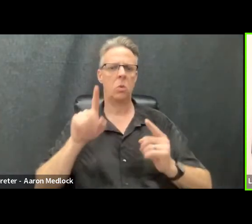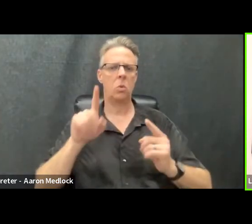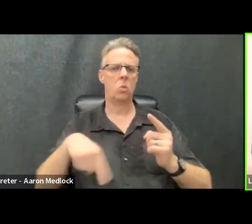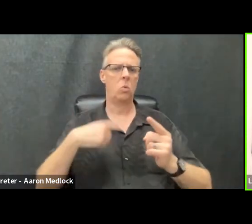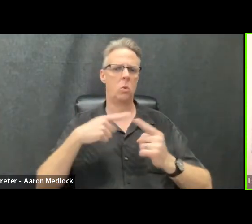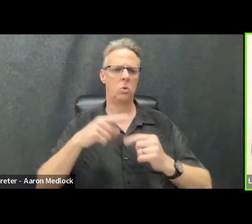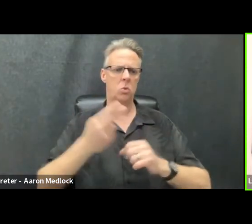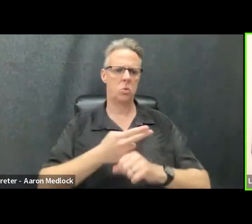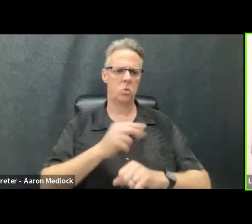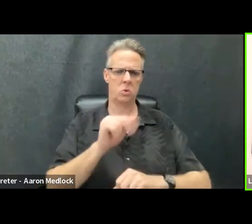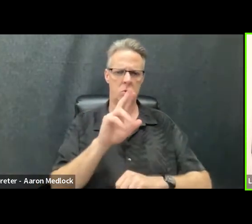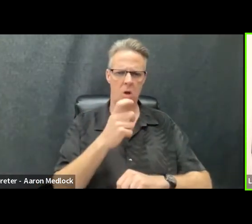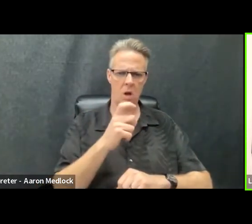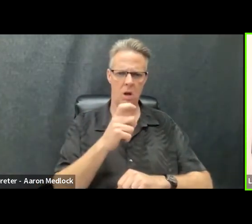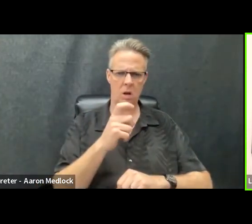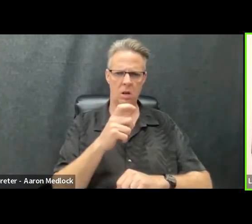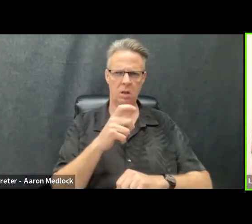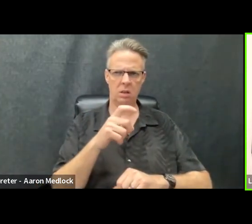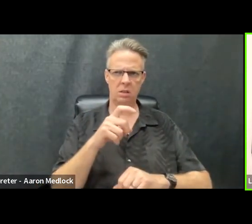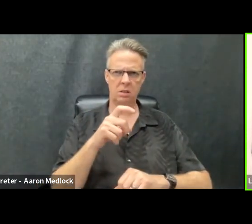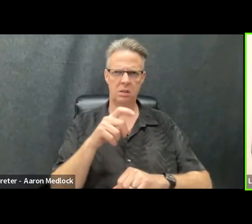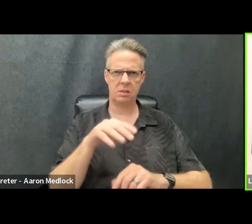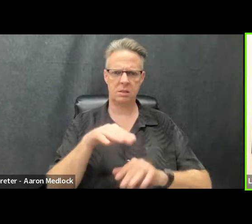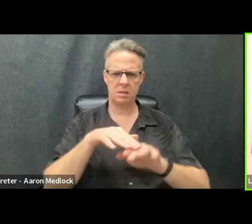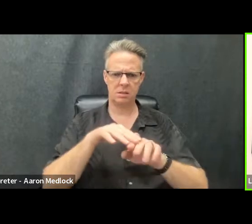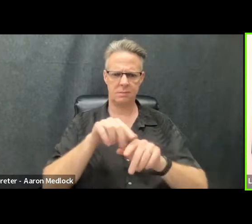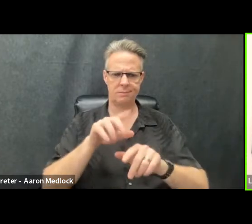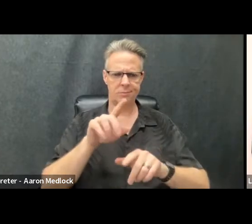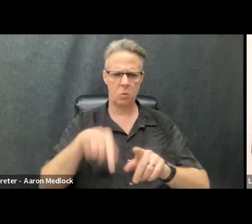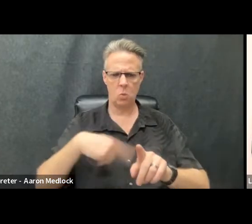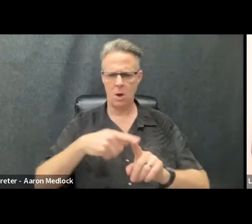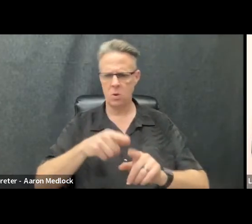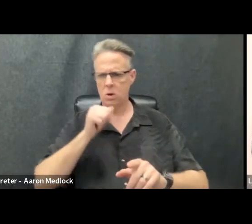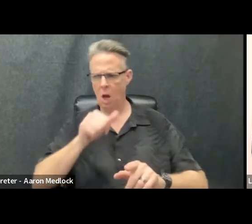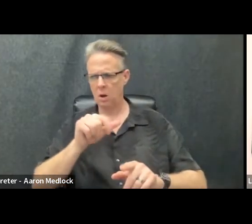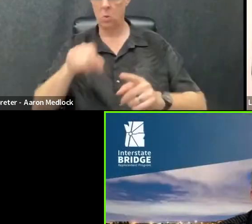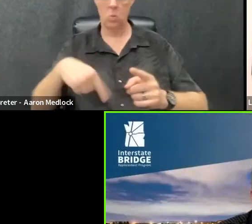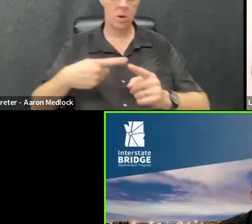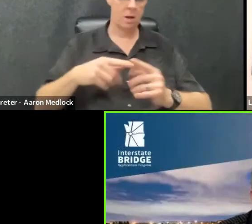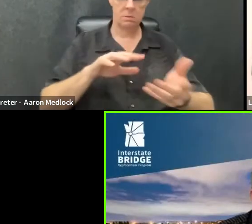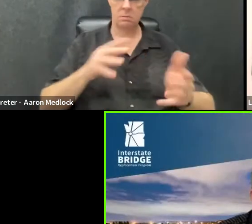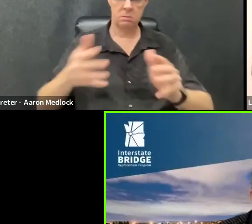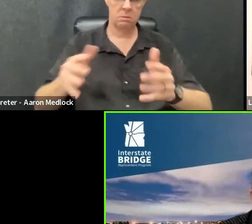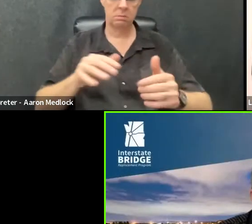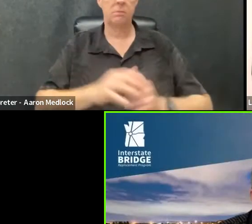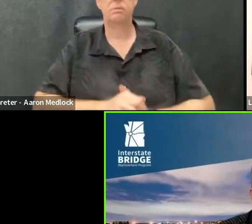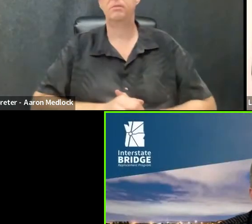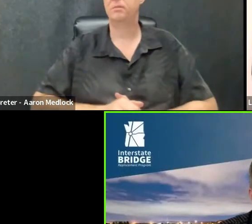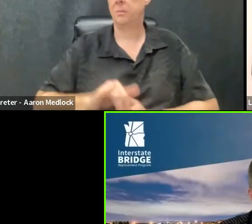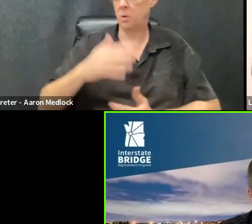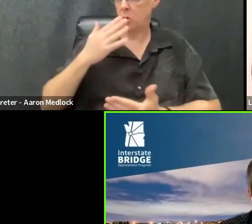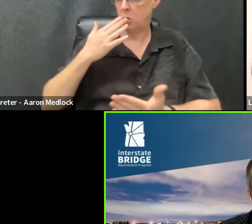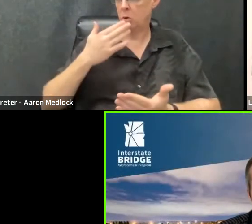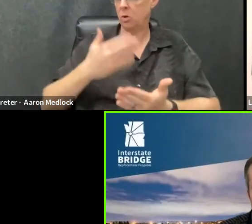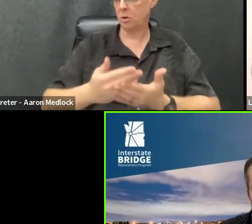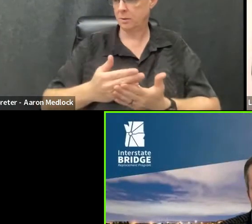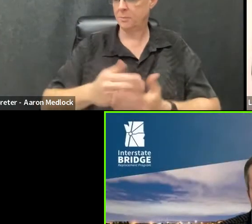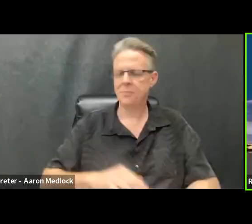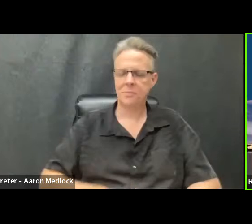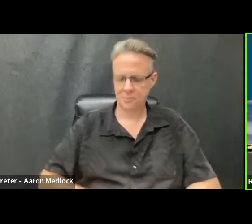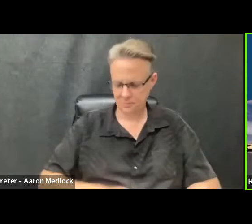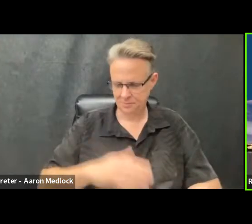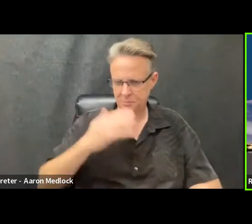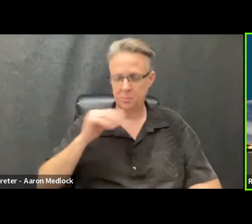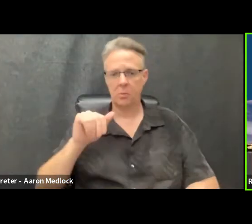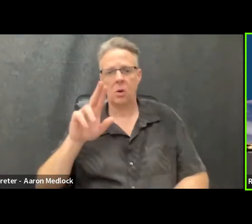lanes? Why would you and why wouldn't you? Yeah, it's a good lead in, Lynn. So